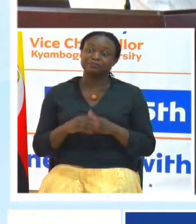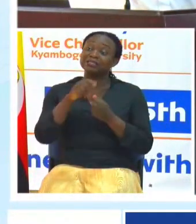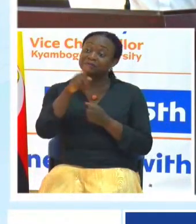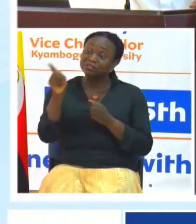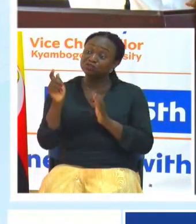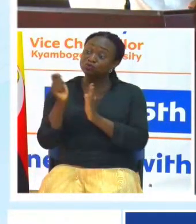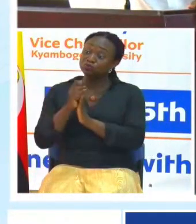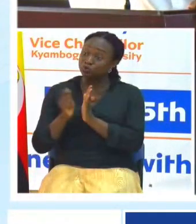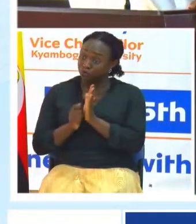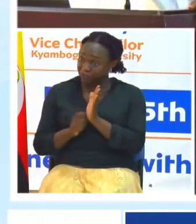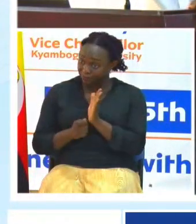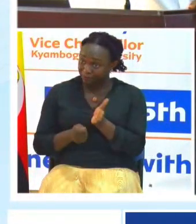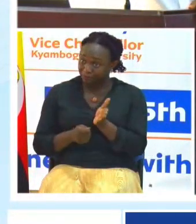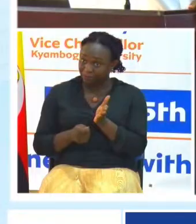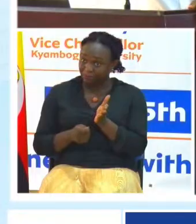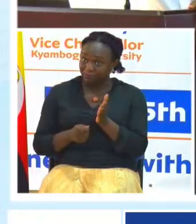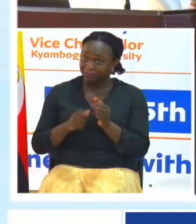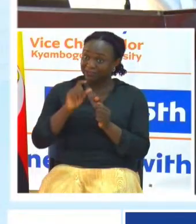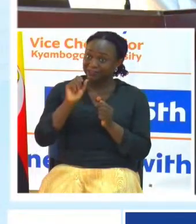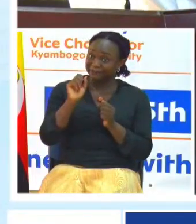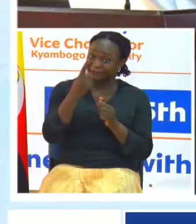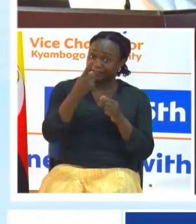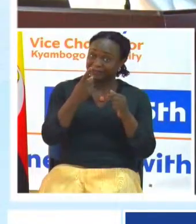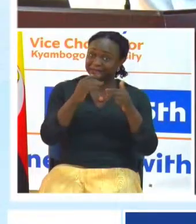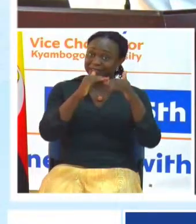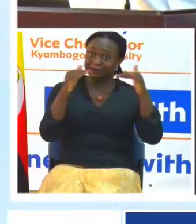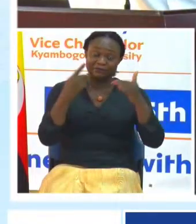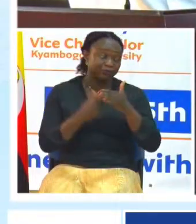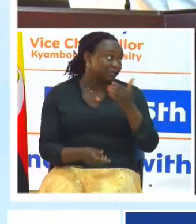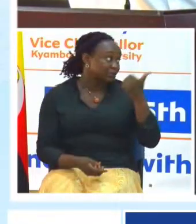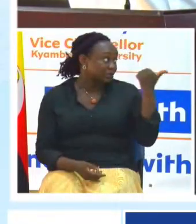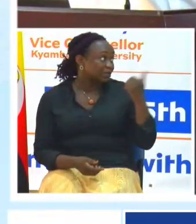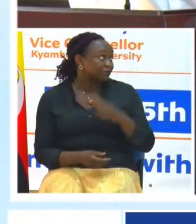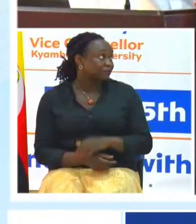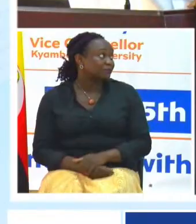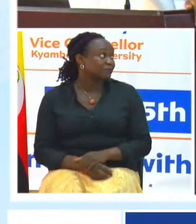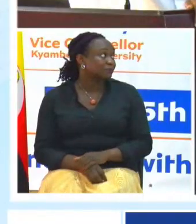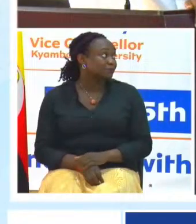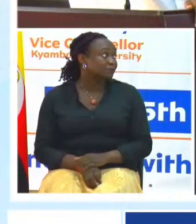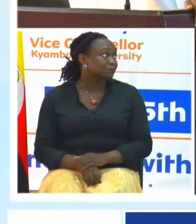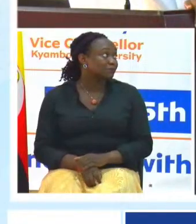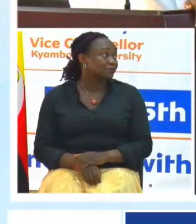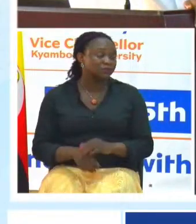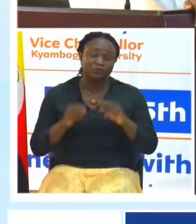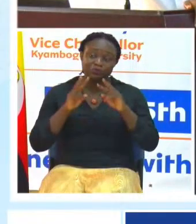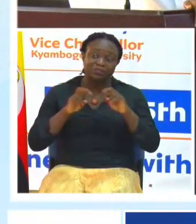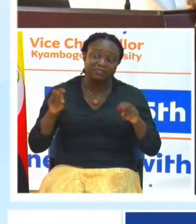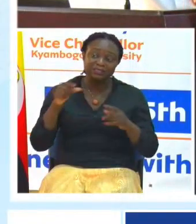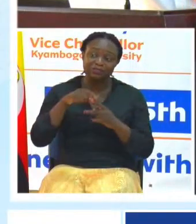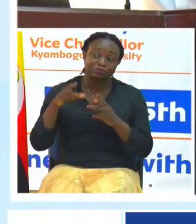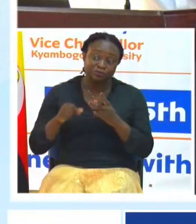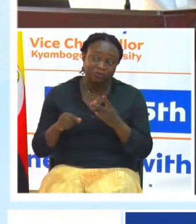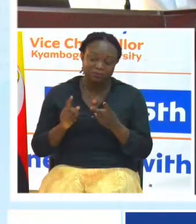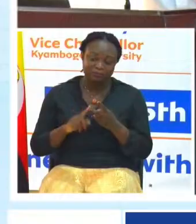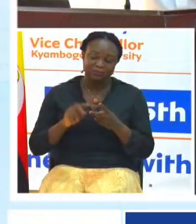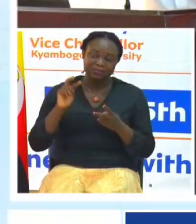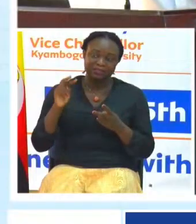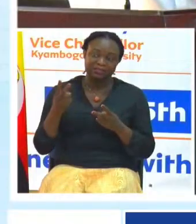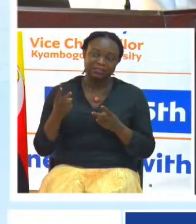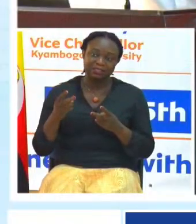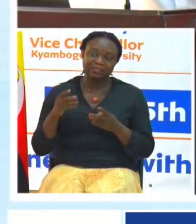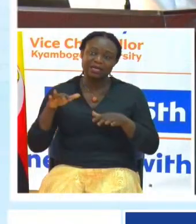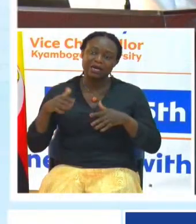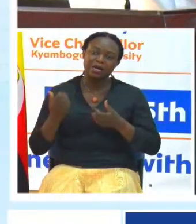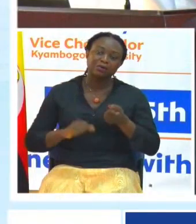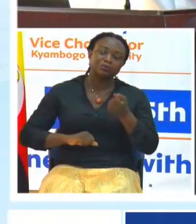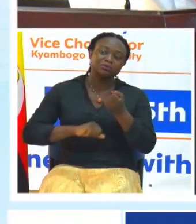to take some notes when it comes to the first step. So you see, the first step is researching your options. The second step is how to finance your